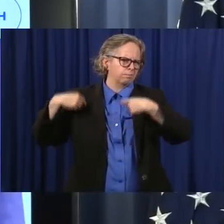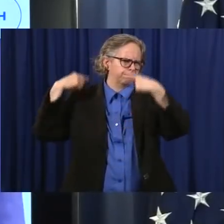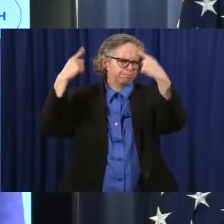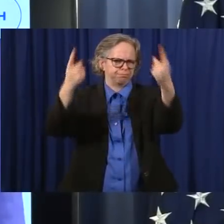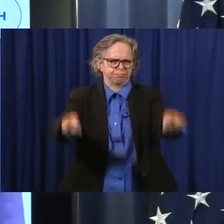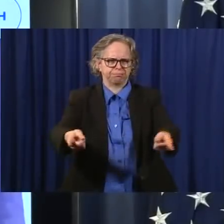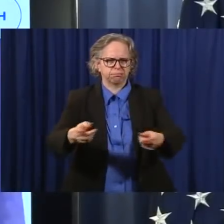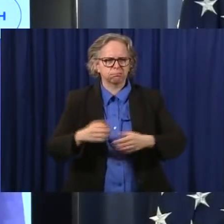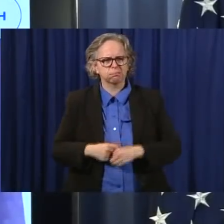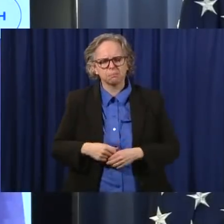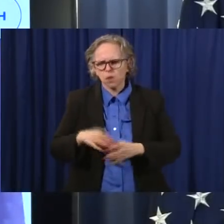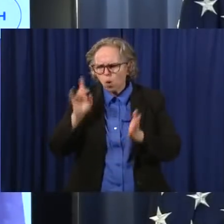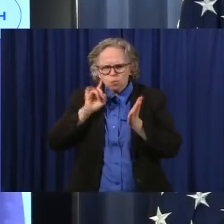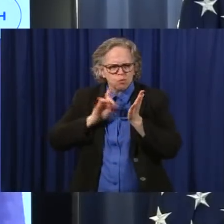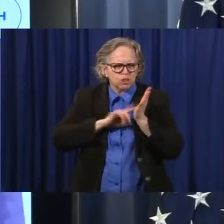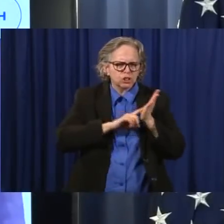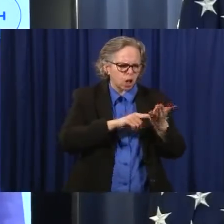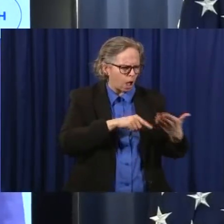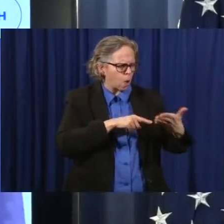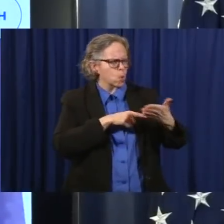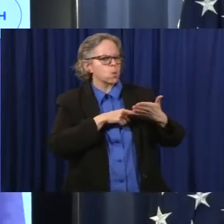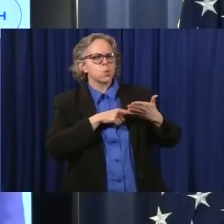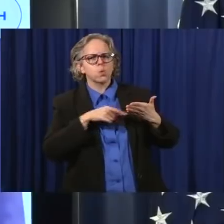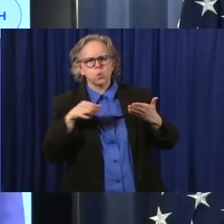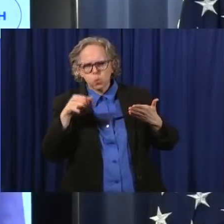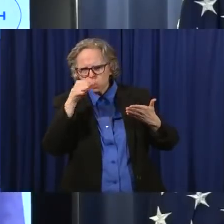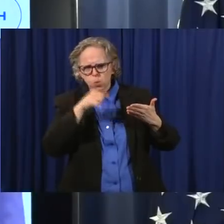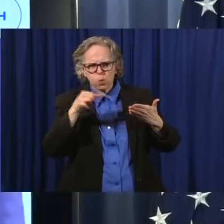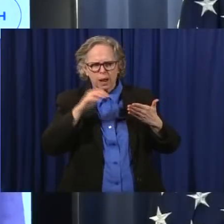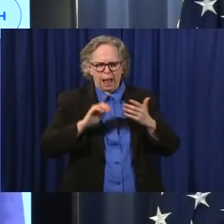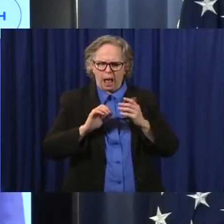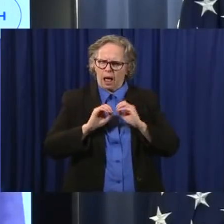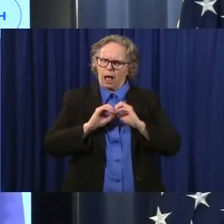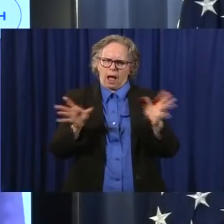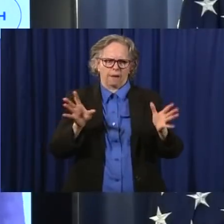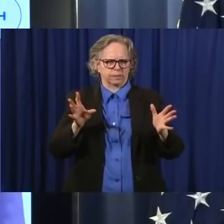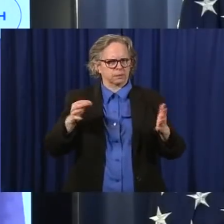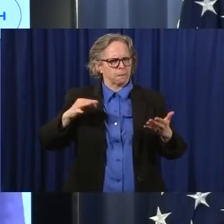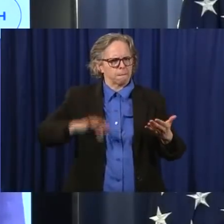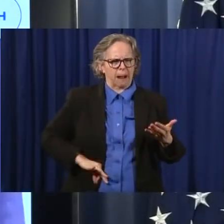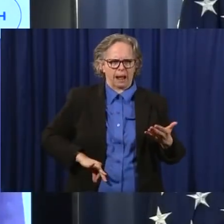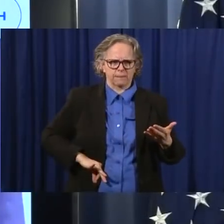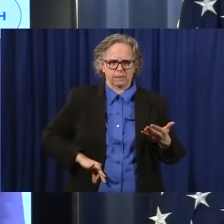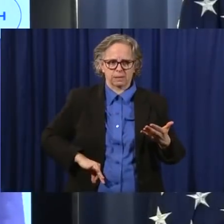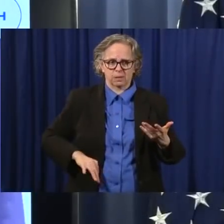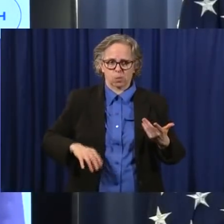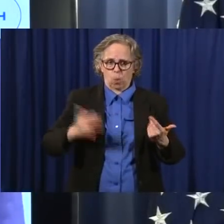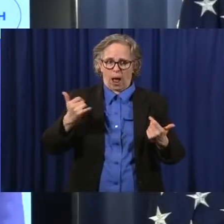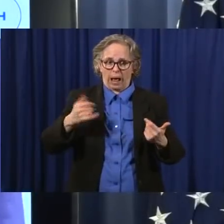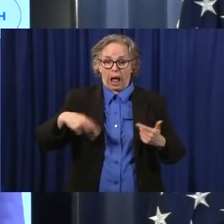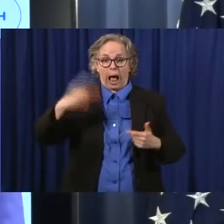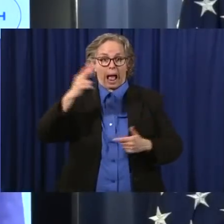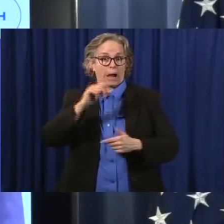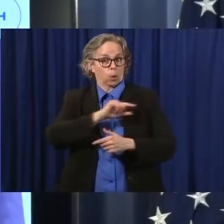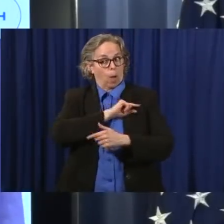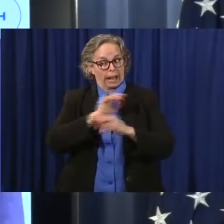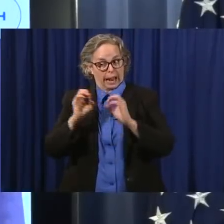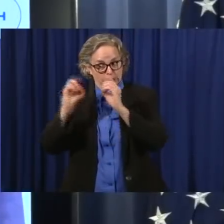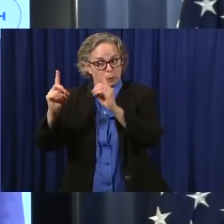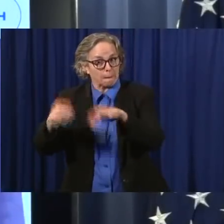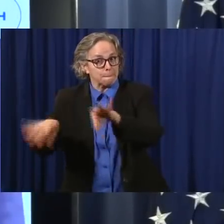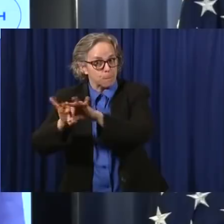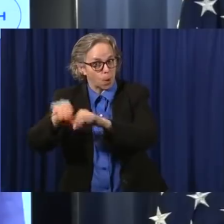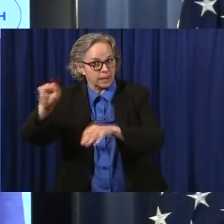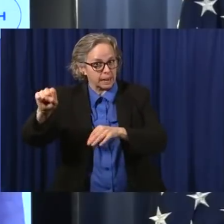of providing children with high quality early education and care. And now more than ever, I want to express my thanks